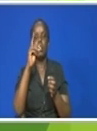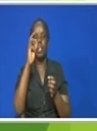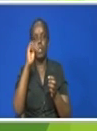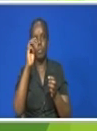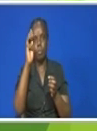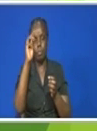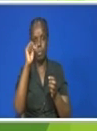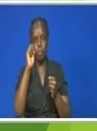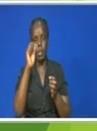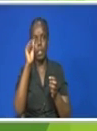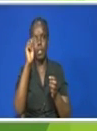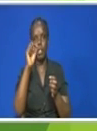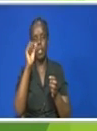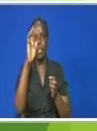rocks.